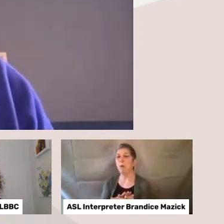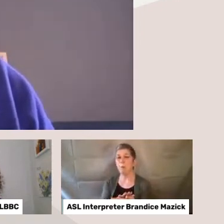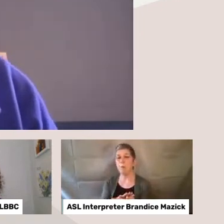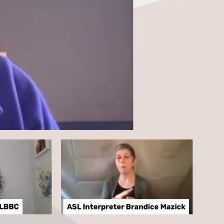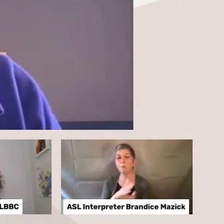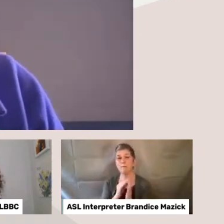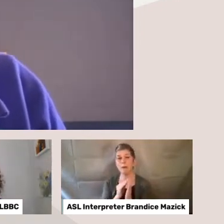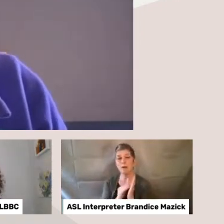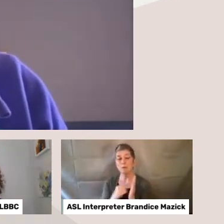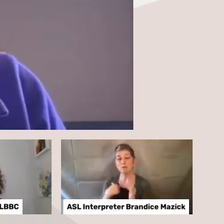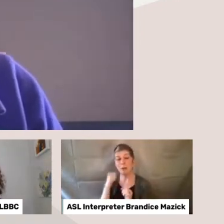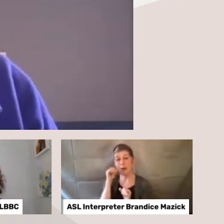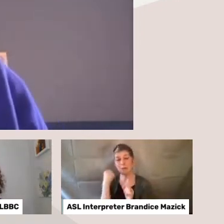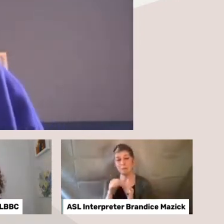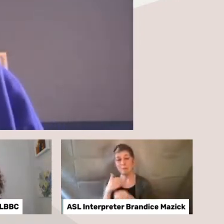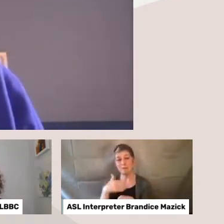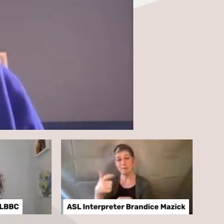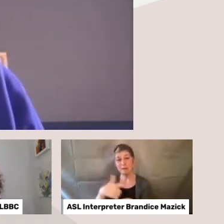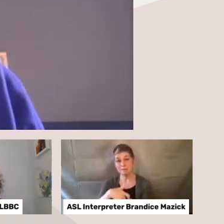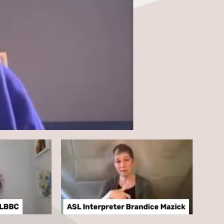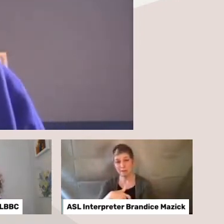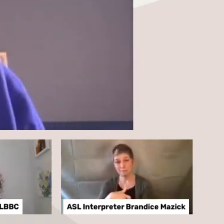my notes so that I can remember next time.